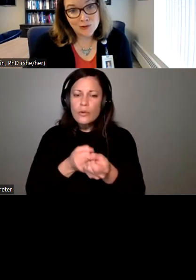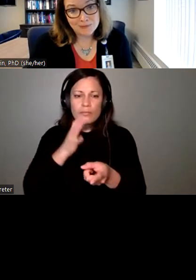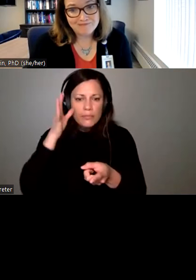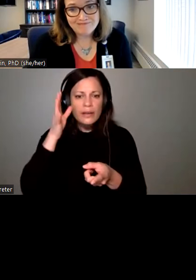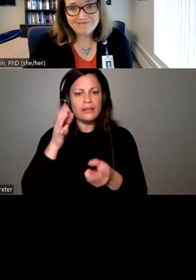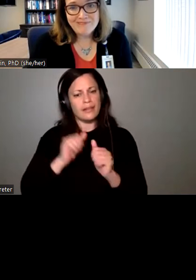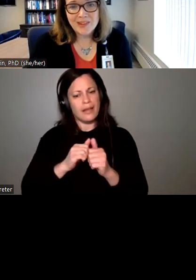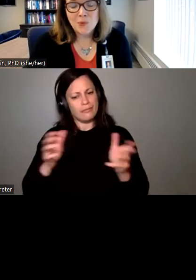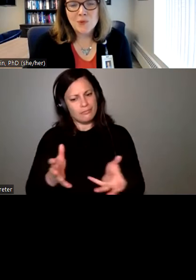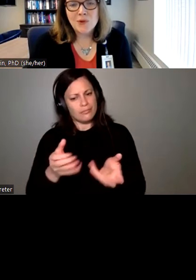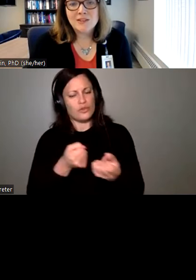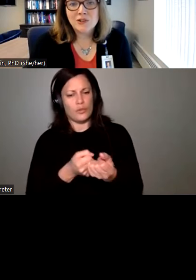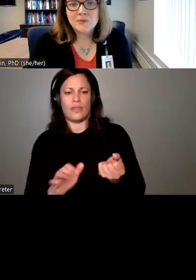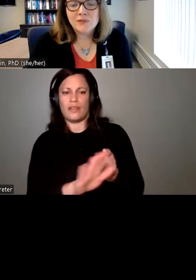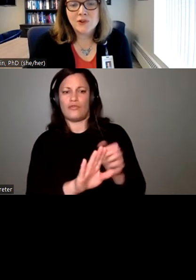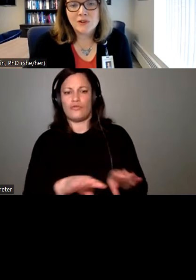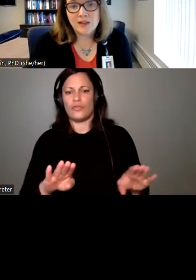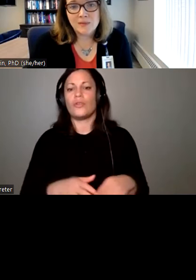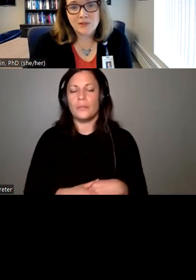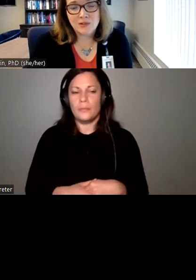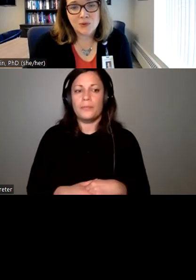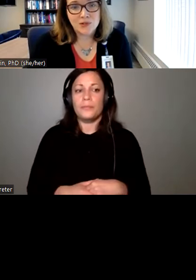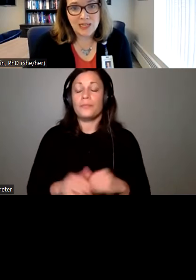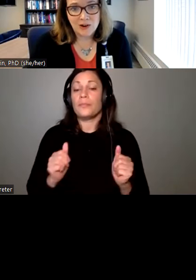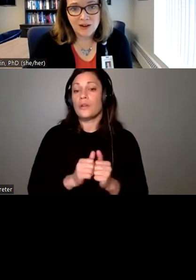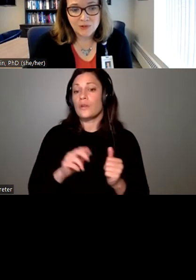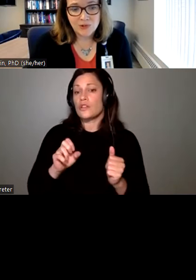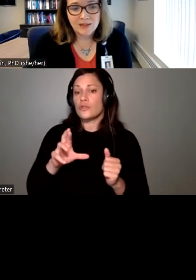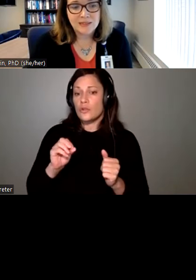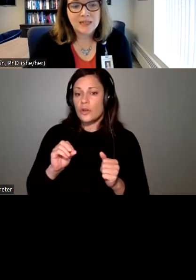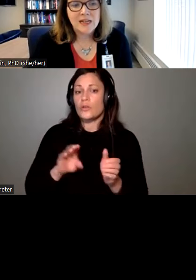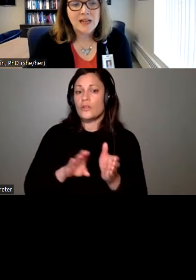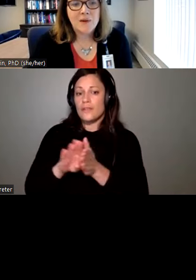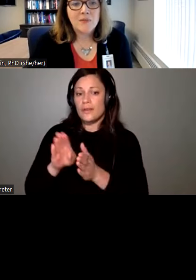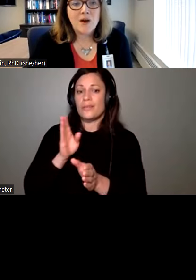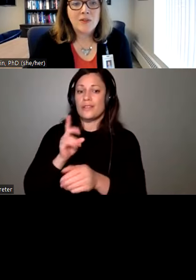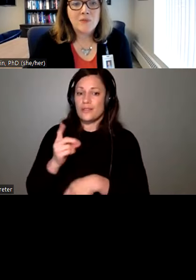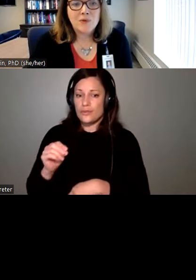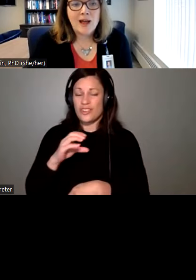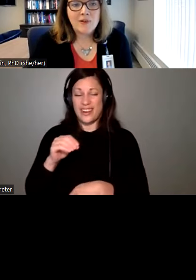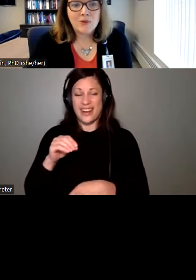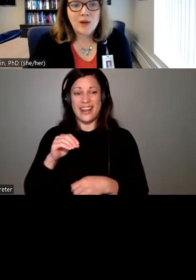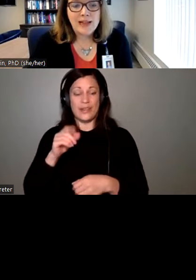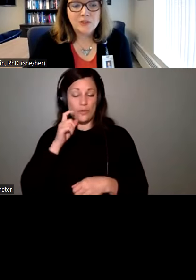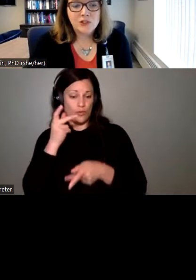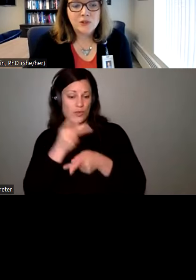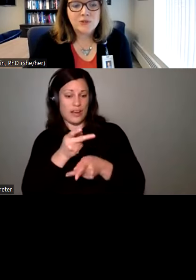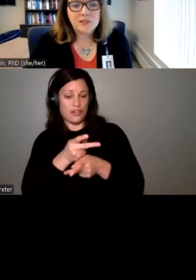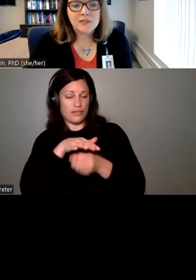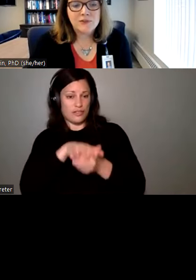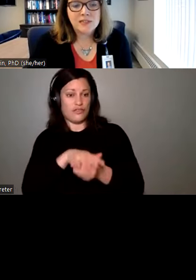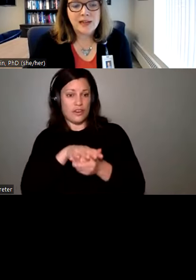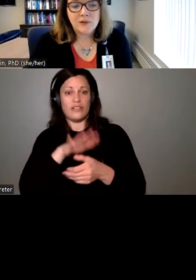their children. In terms of neurodevelopmental disorders and caregiver stress, the graph on the right